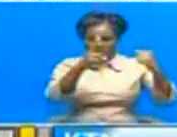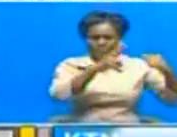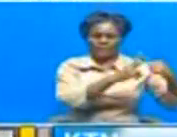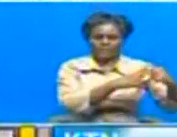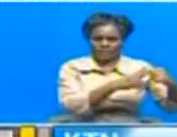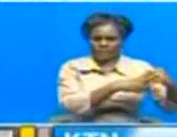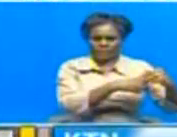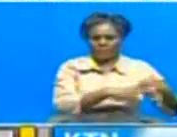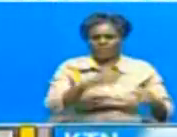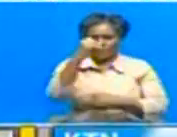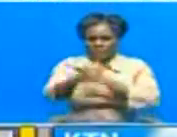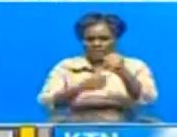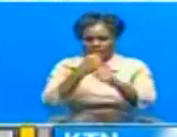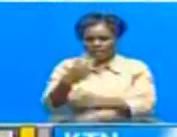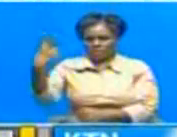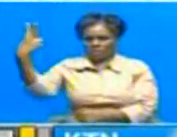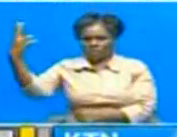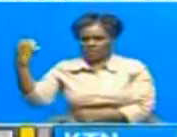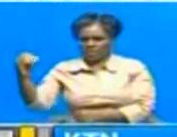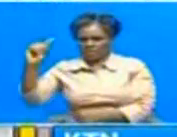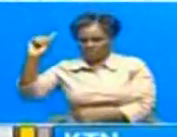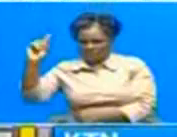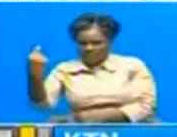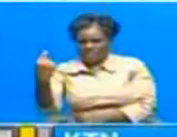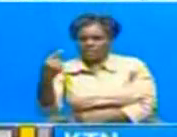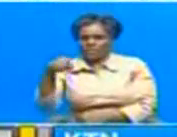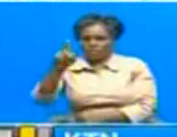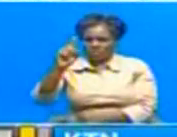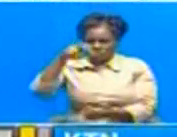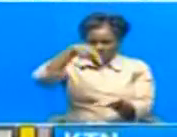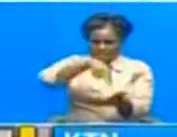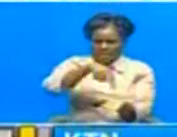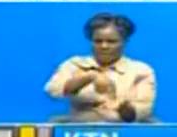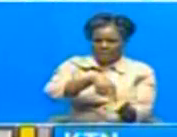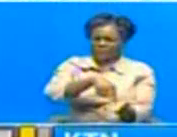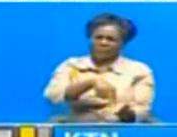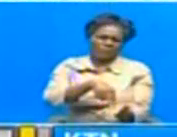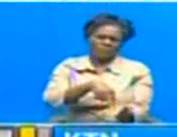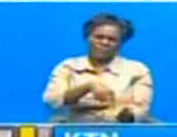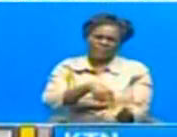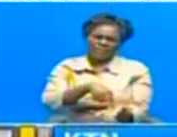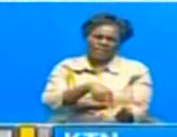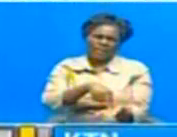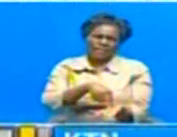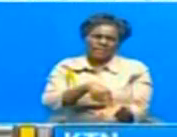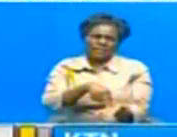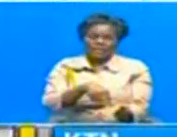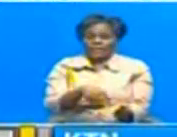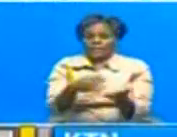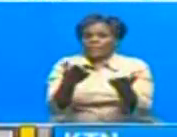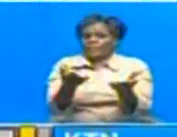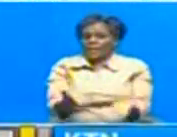will be 20 years since you first sought presidency in 97. So what is it about